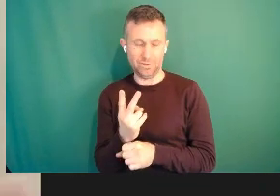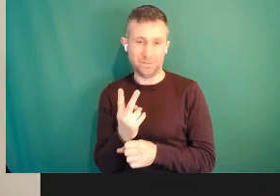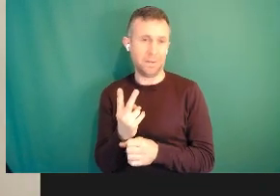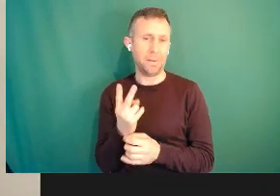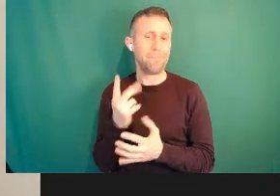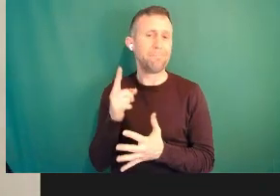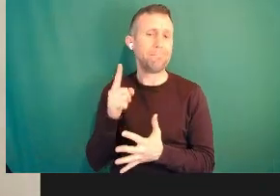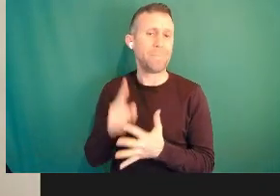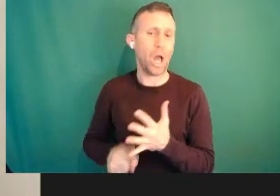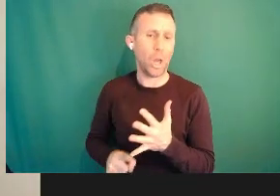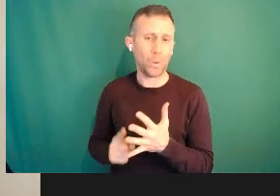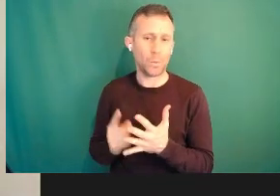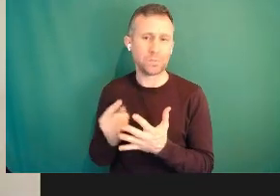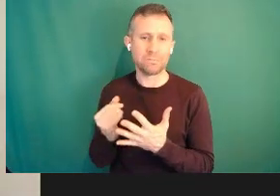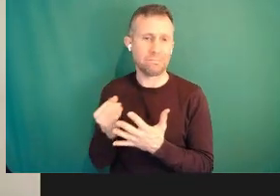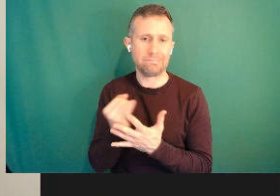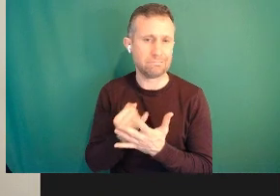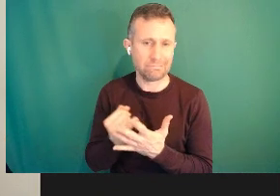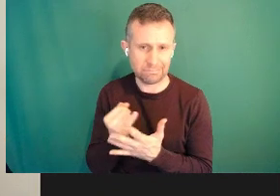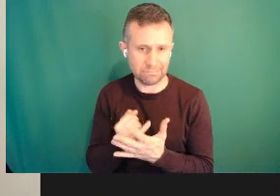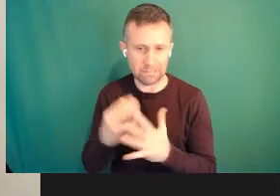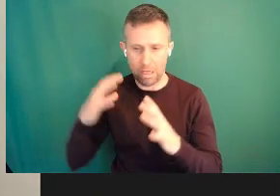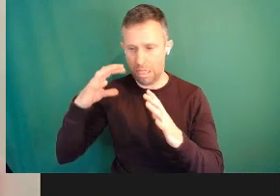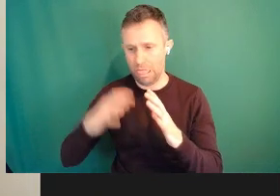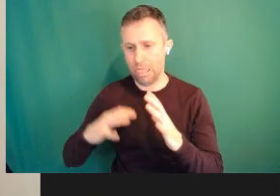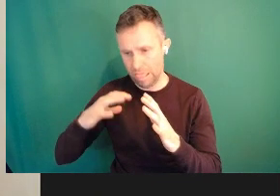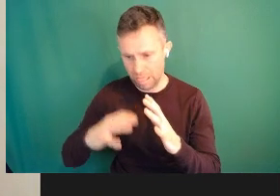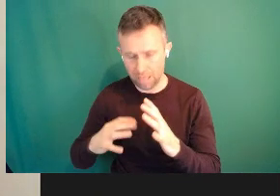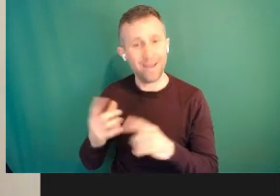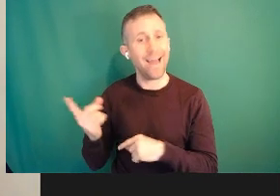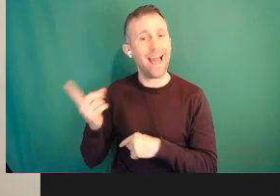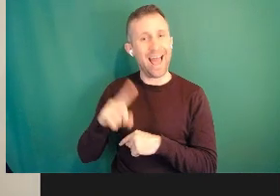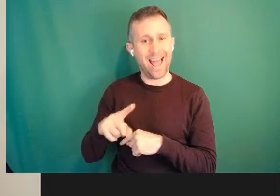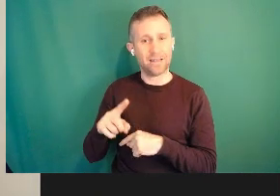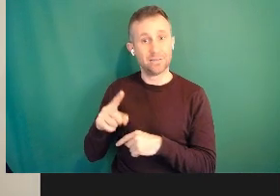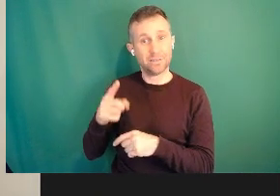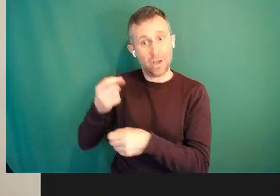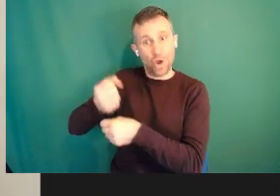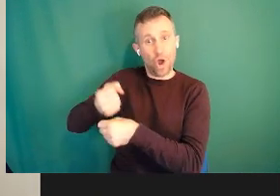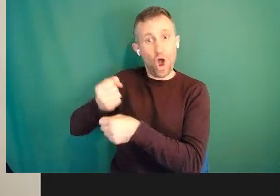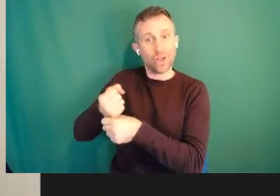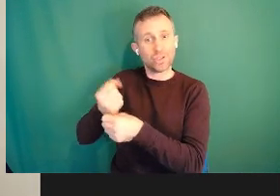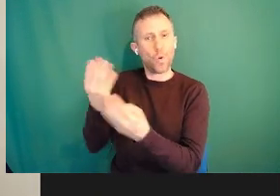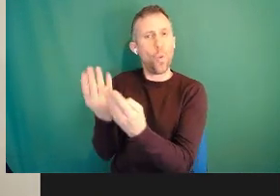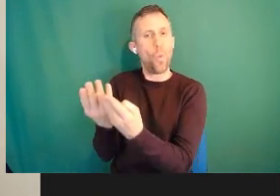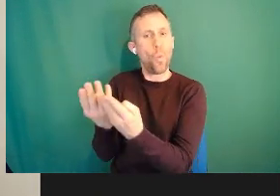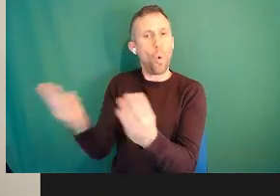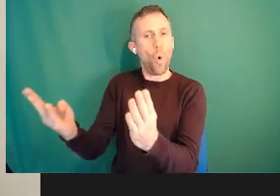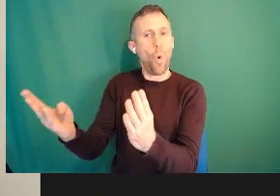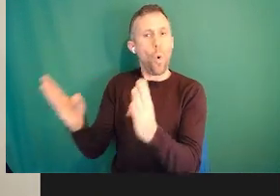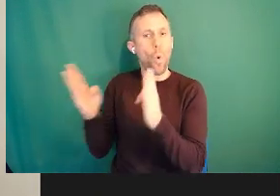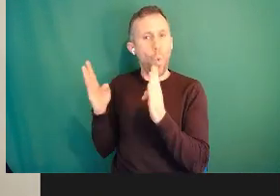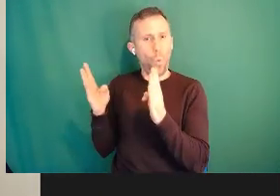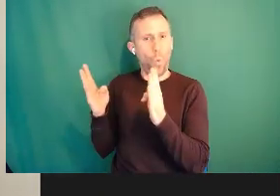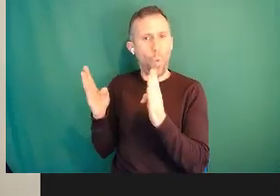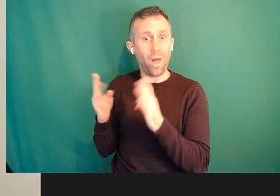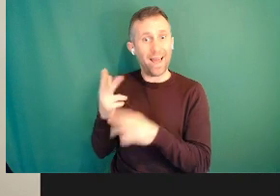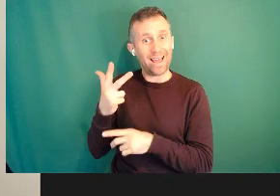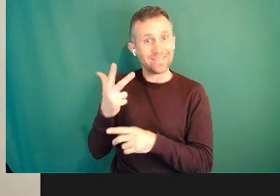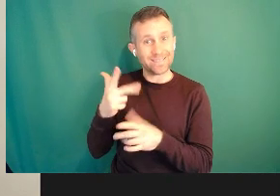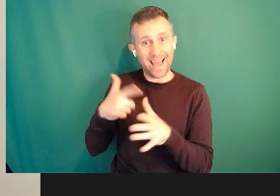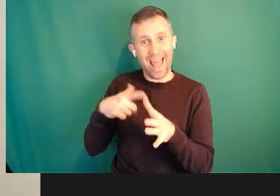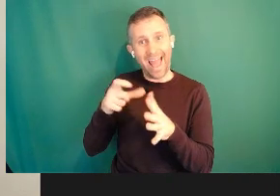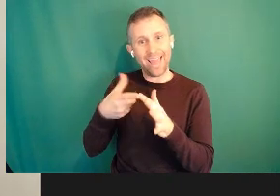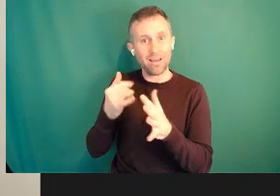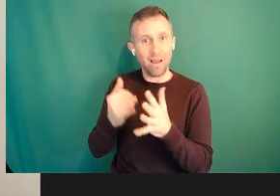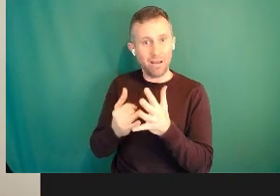acres of walled garden, including an orchard and a formal gardens as well. Oh, I was going to ask you about the gardens, and